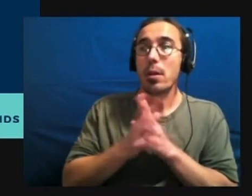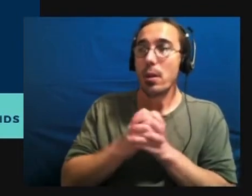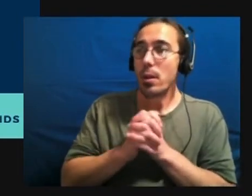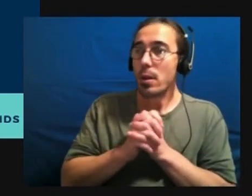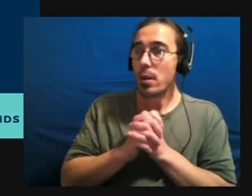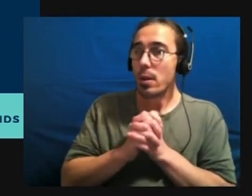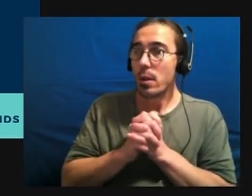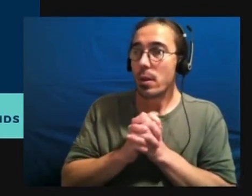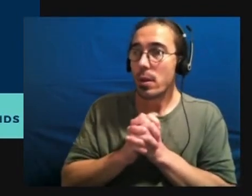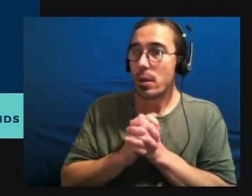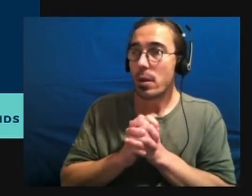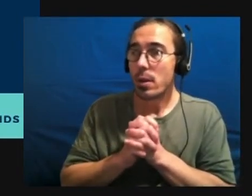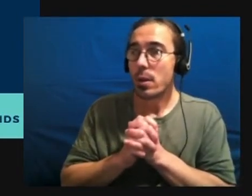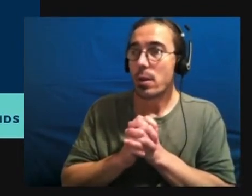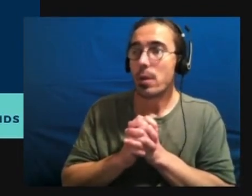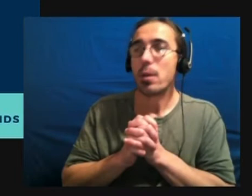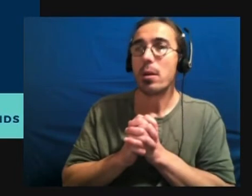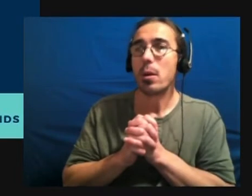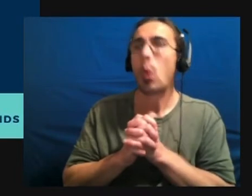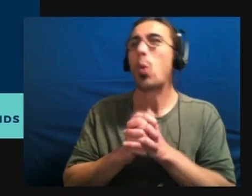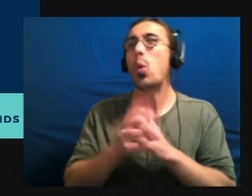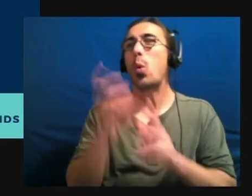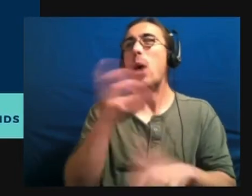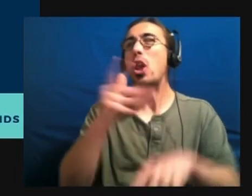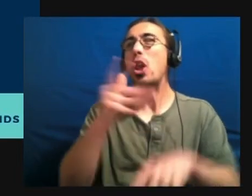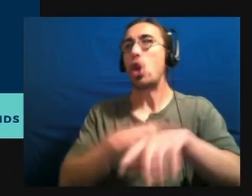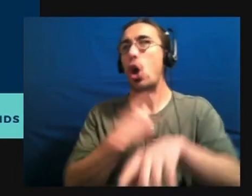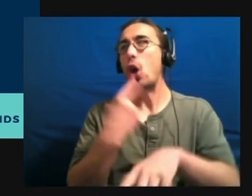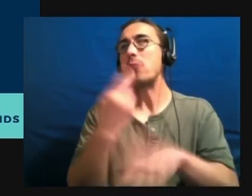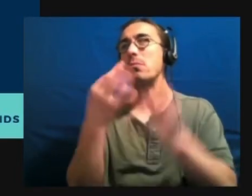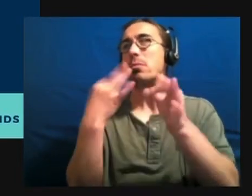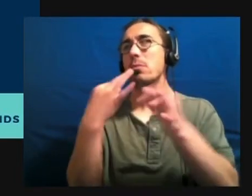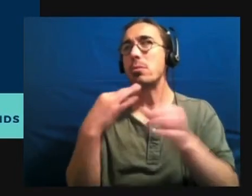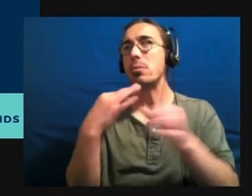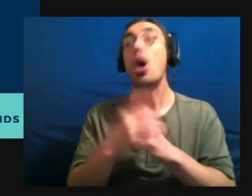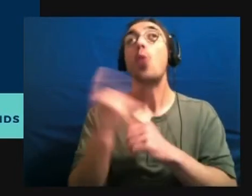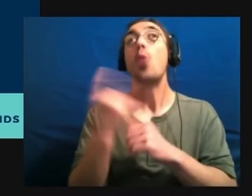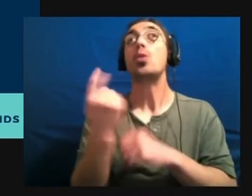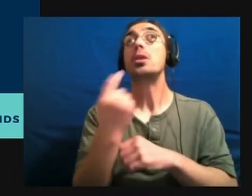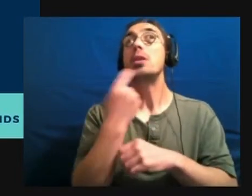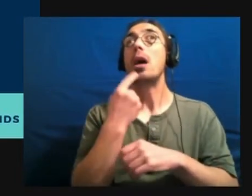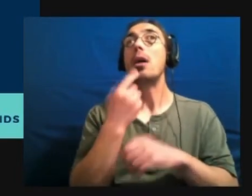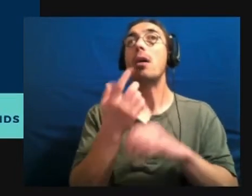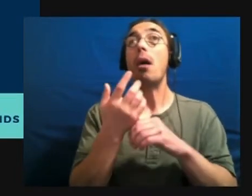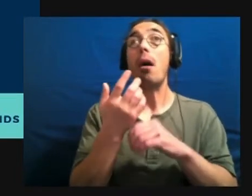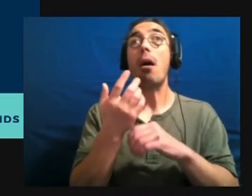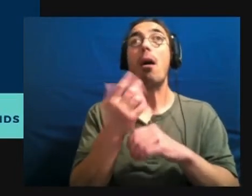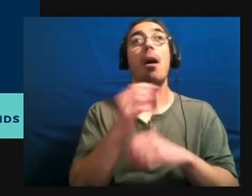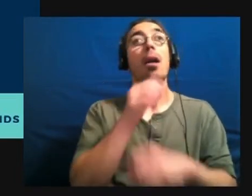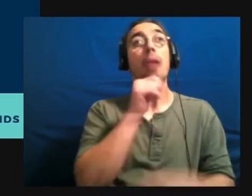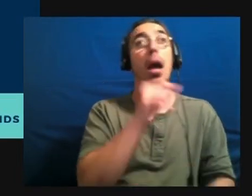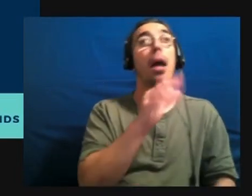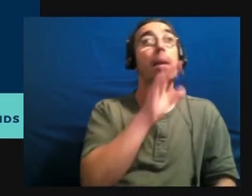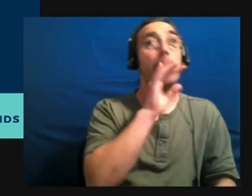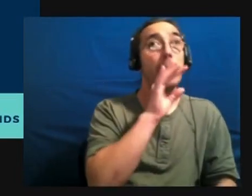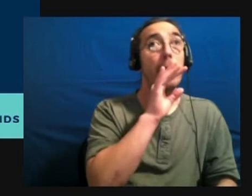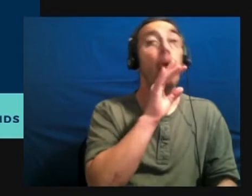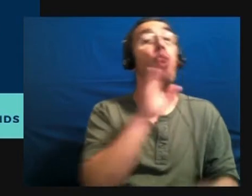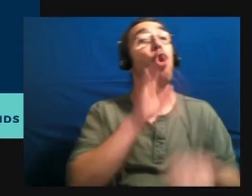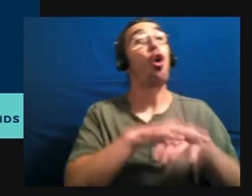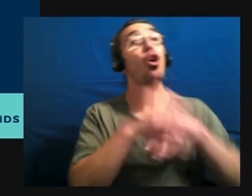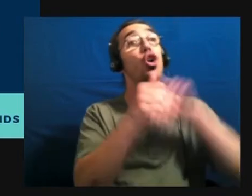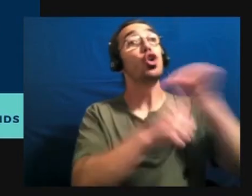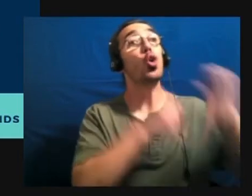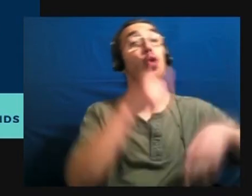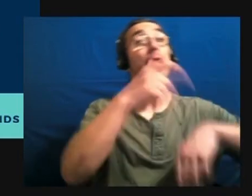Oh, this one is kind of a long one. I always said that besides not speaking on the social timeline, we did not have